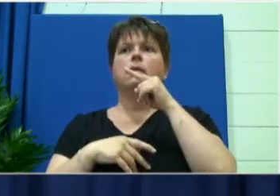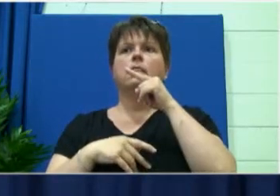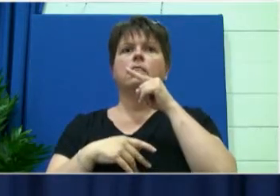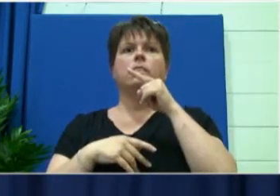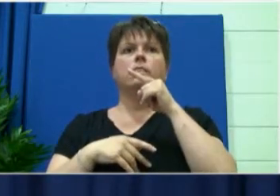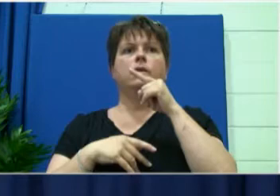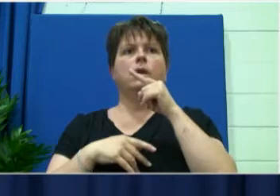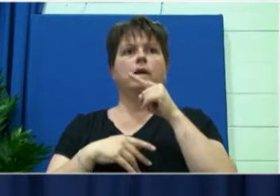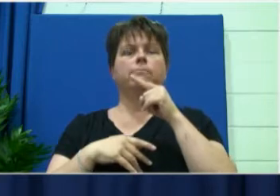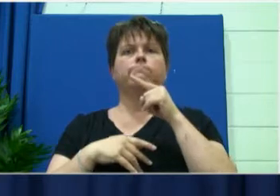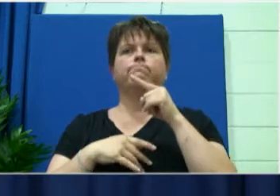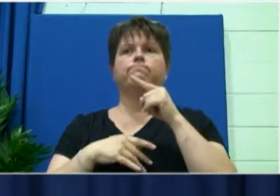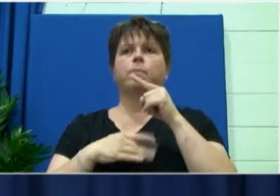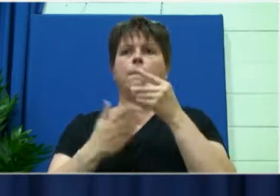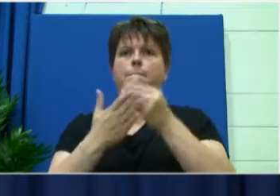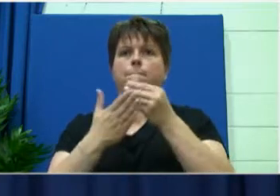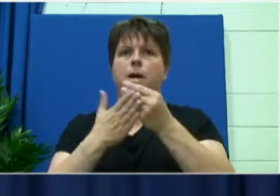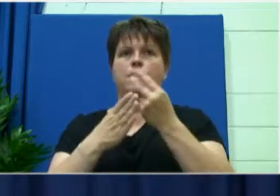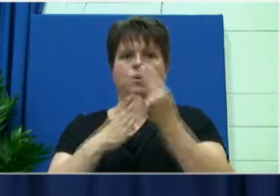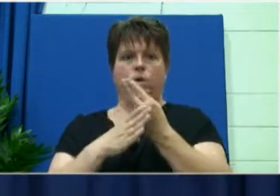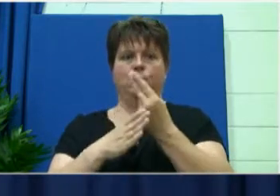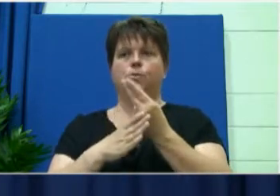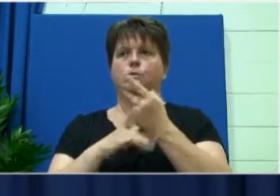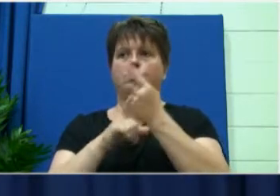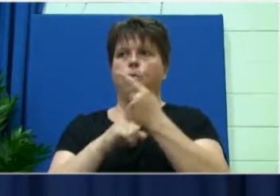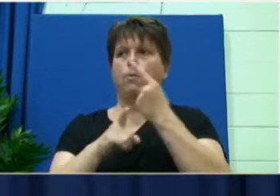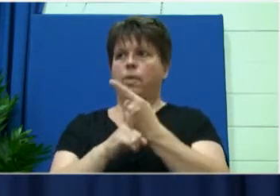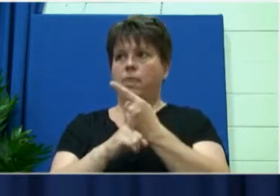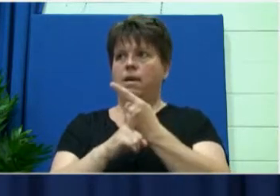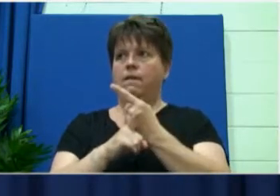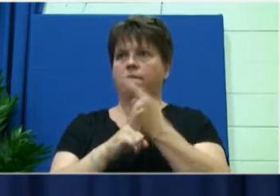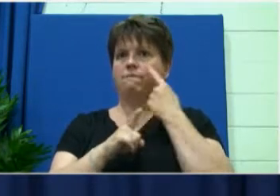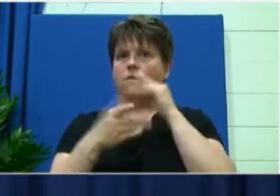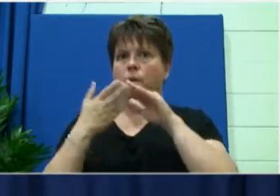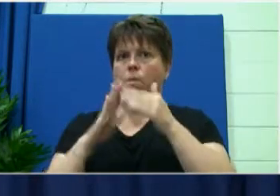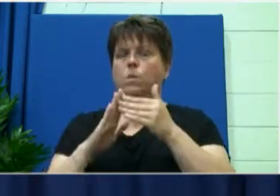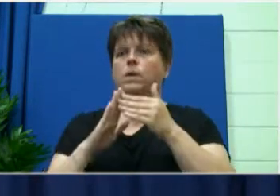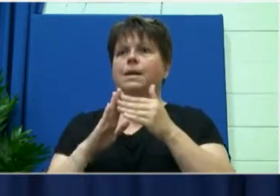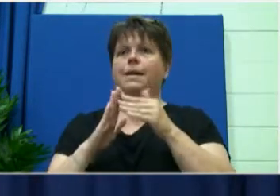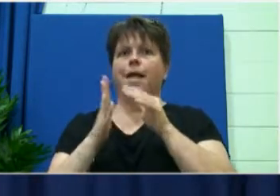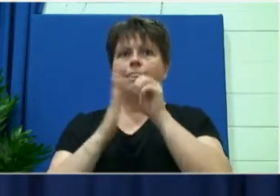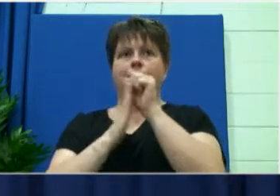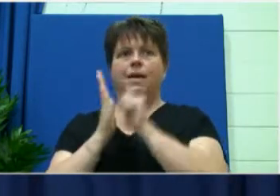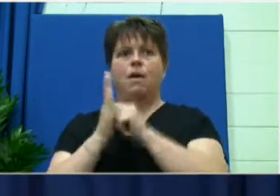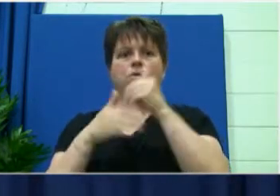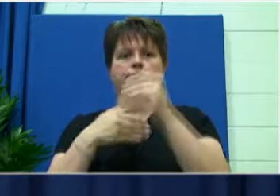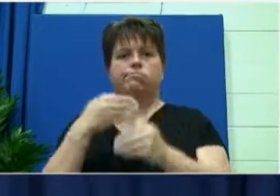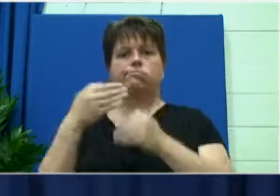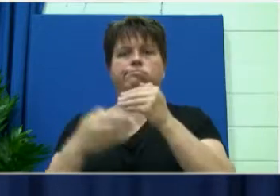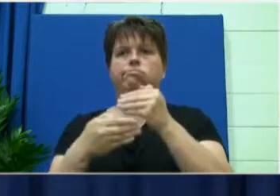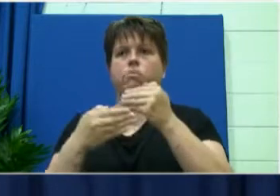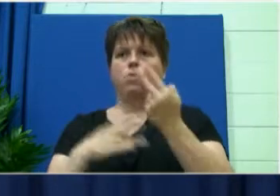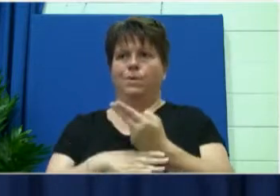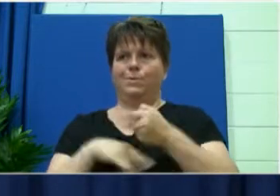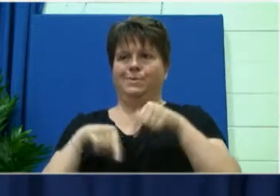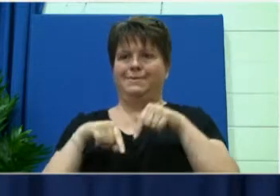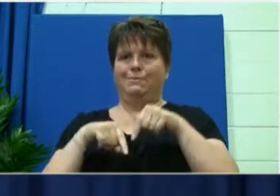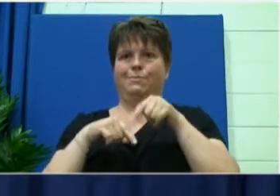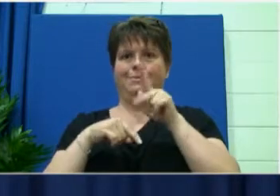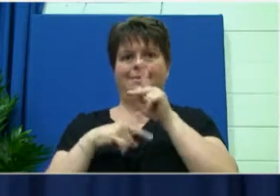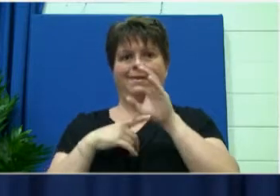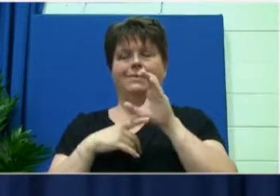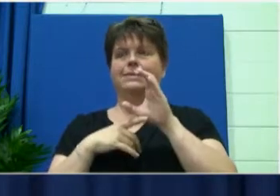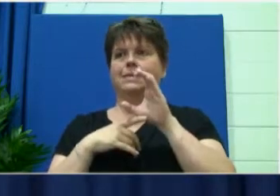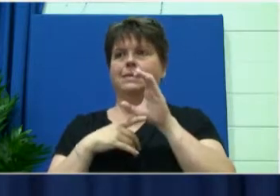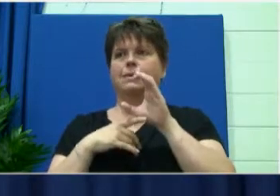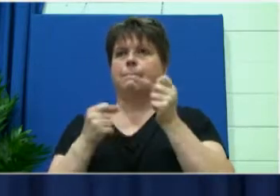stewardship of the taxpayers' dollars by our Board of Trustees, as well as the accounting procedures implemented within the